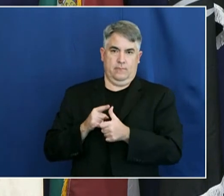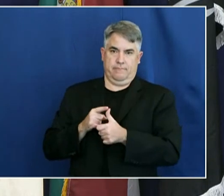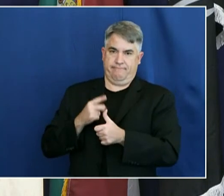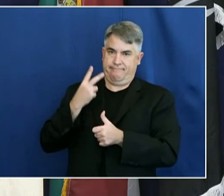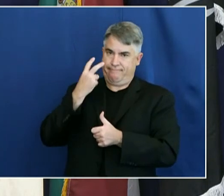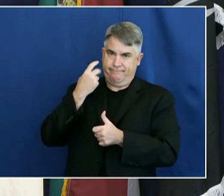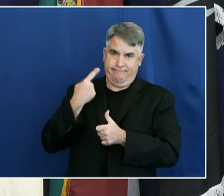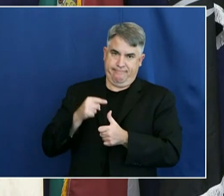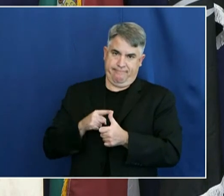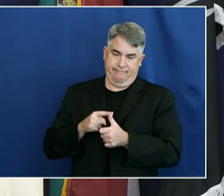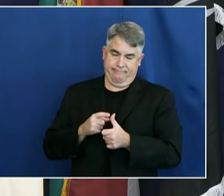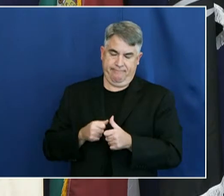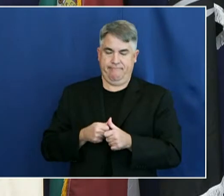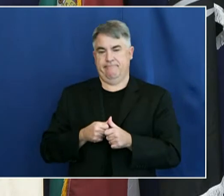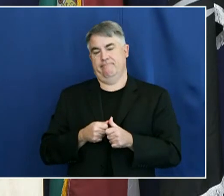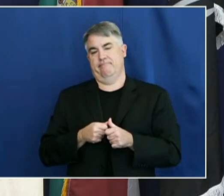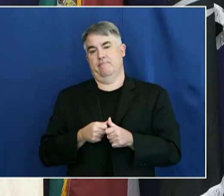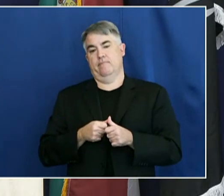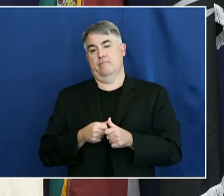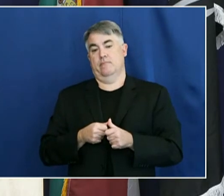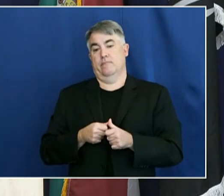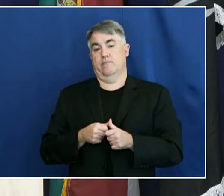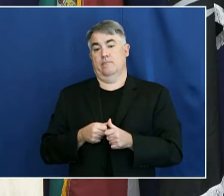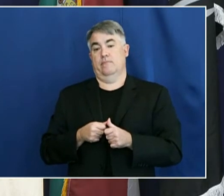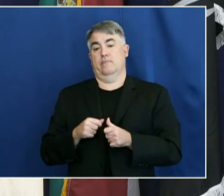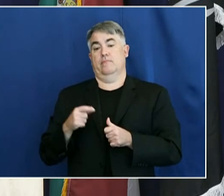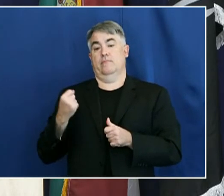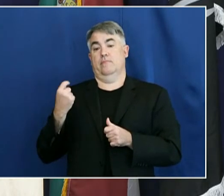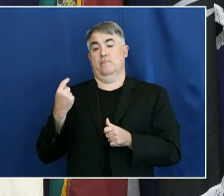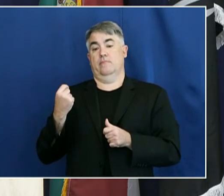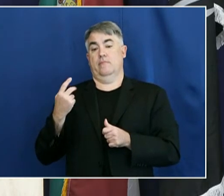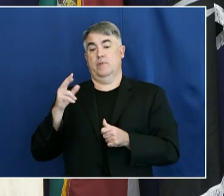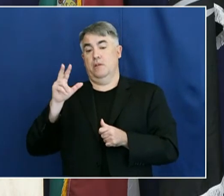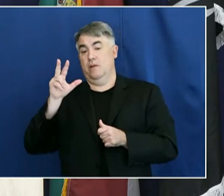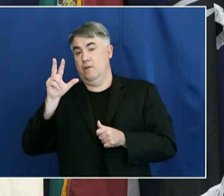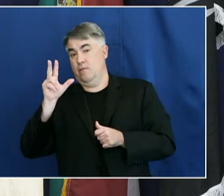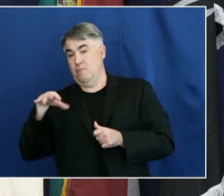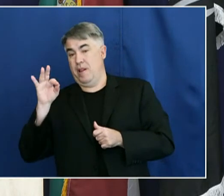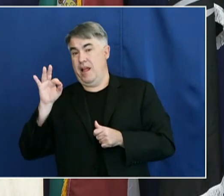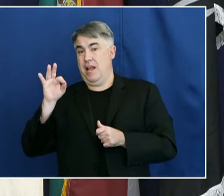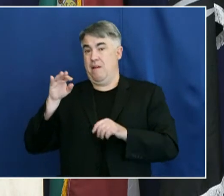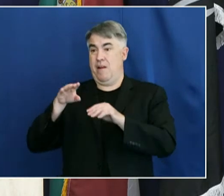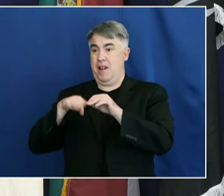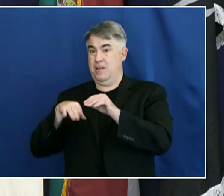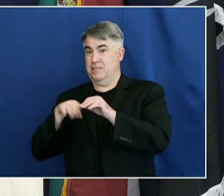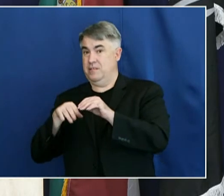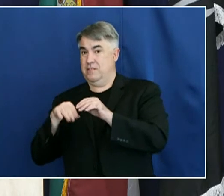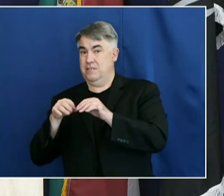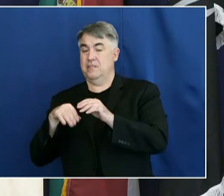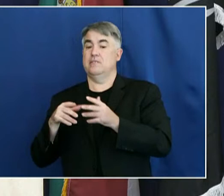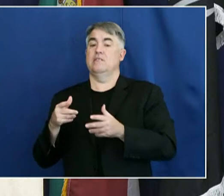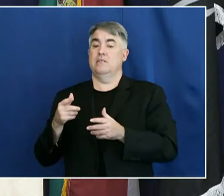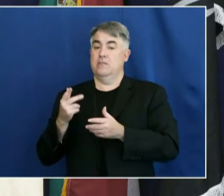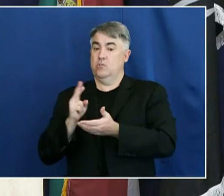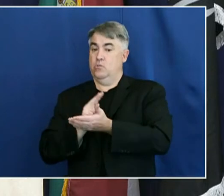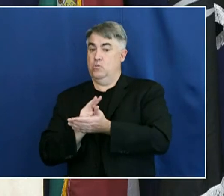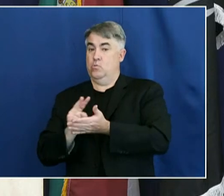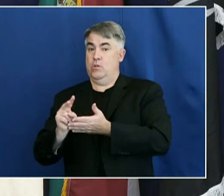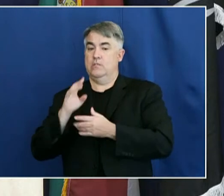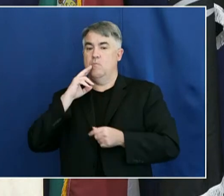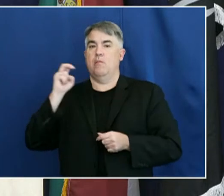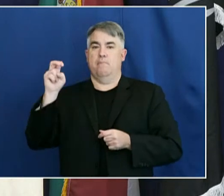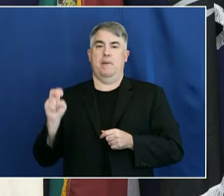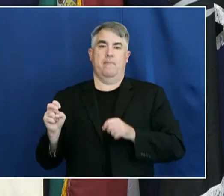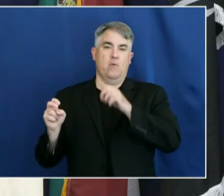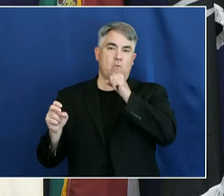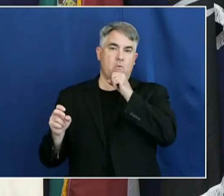chance to do that. But if our case rate descended to 3.9 or less for 2 consecutive weeks, then we could descend to the orange tier.